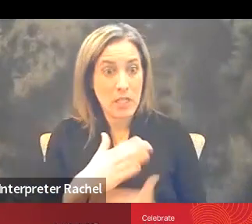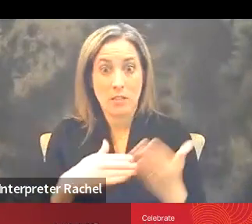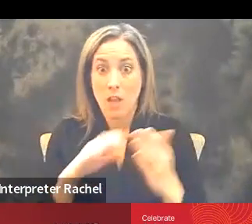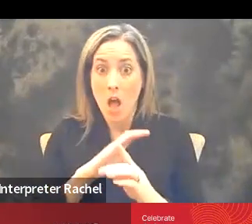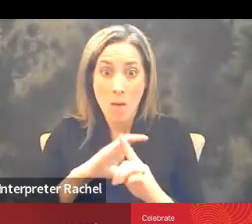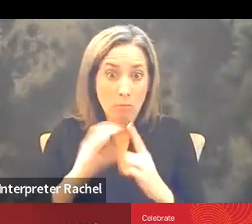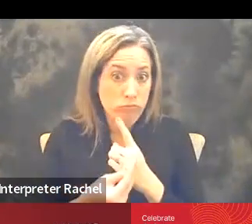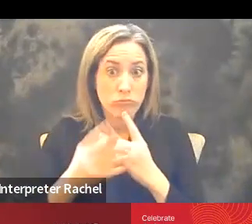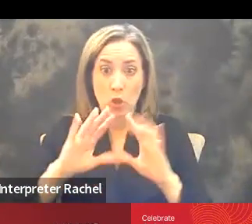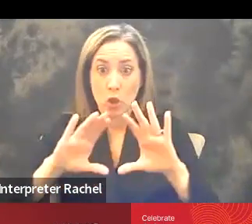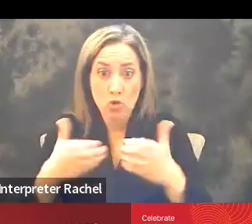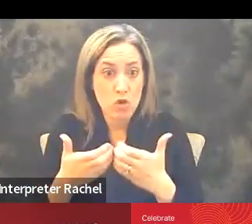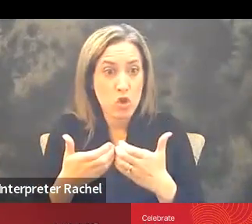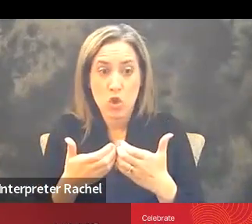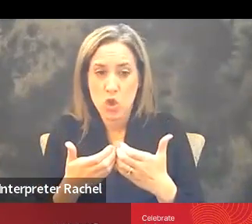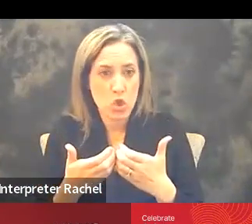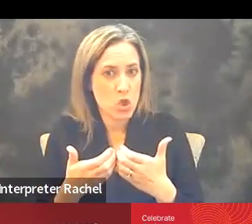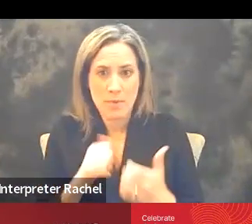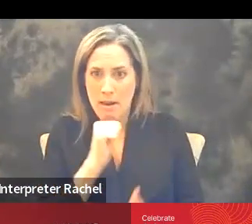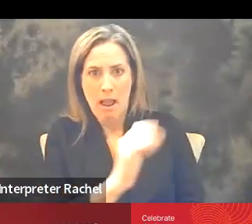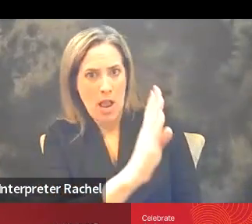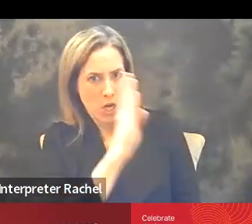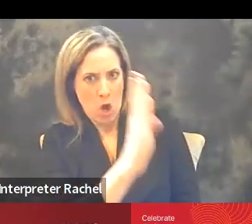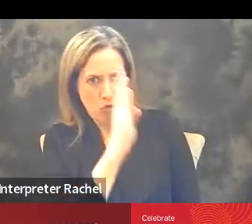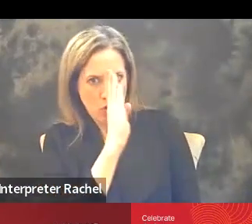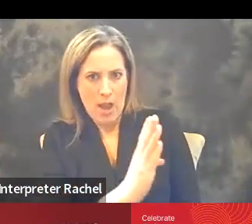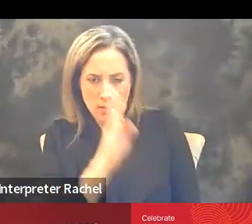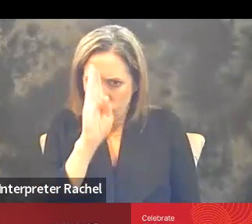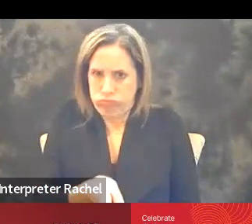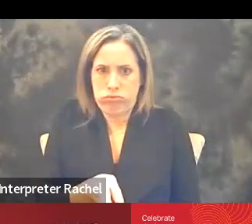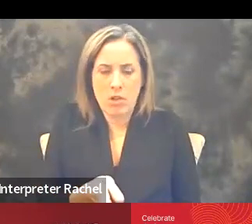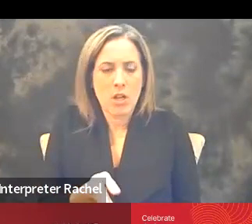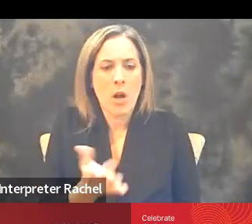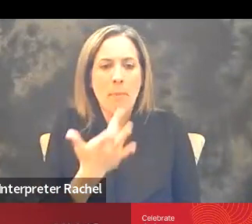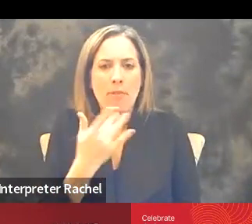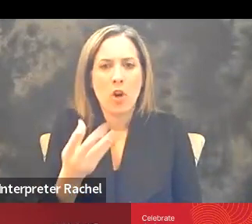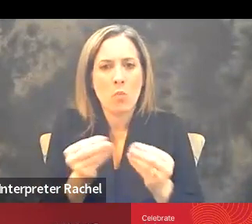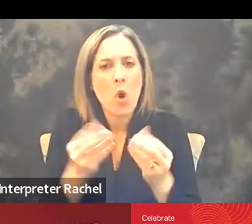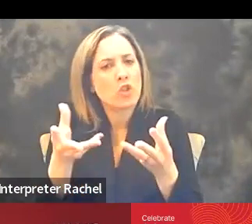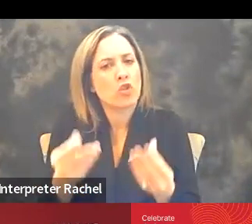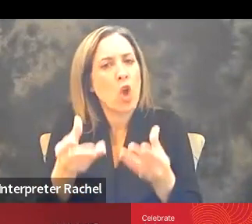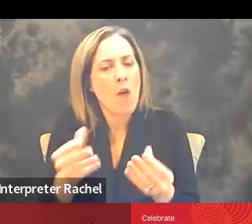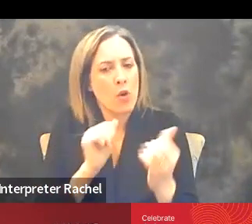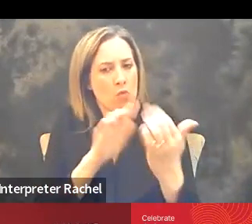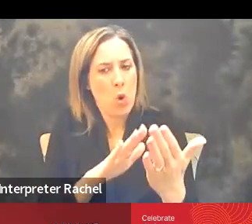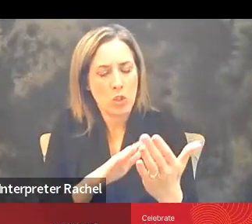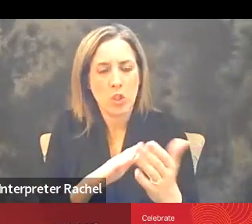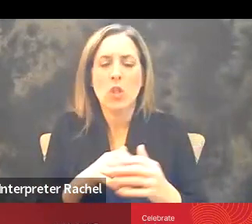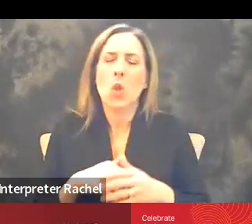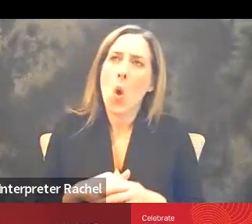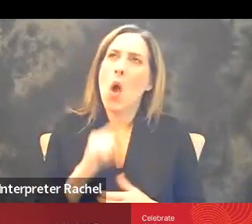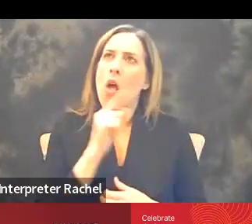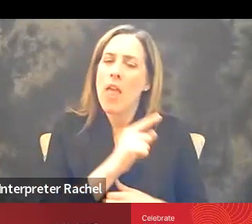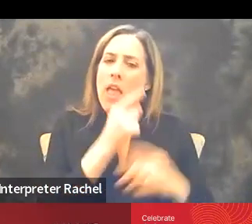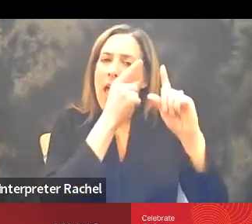generally don't like to speak so directly, right? And I think one of the challenges of this is, like, yes, it's great that there are initiatives